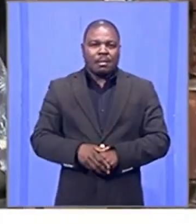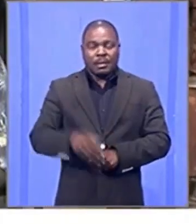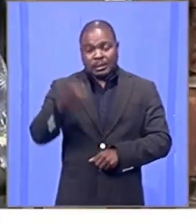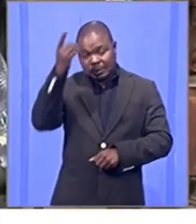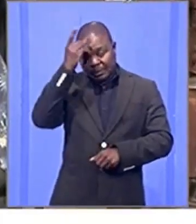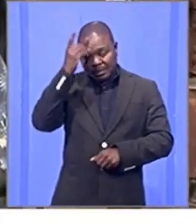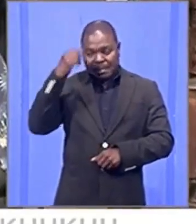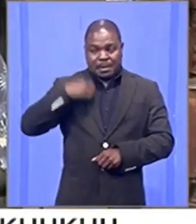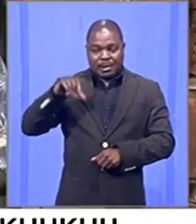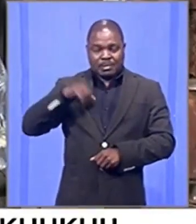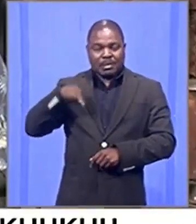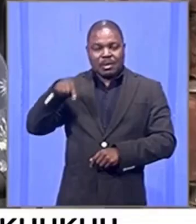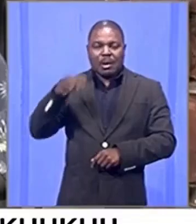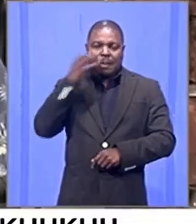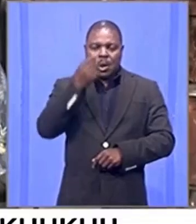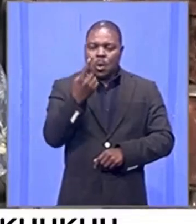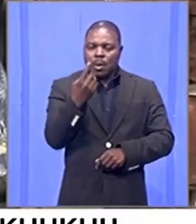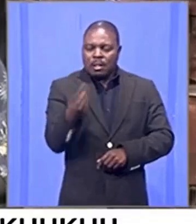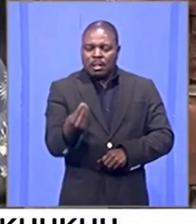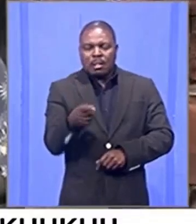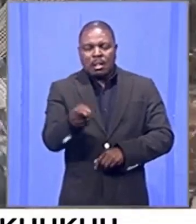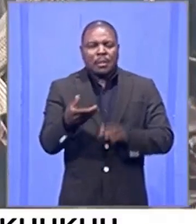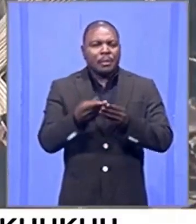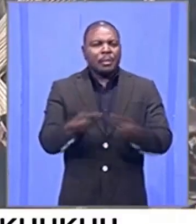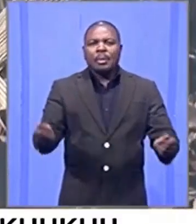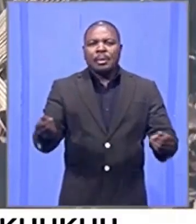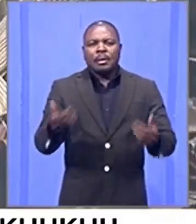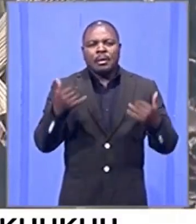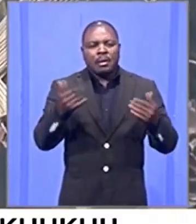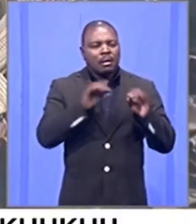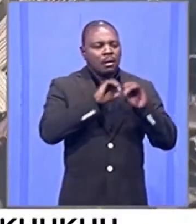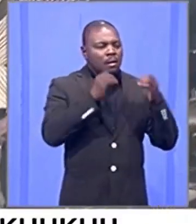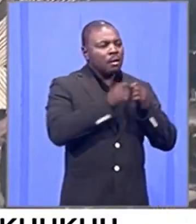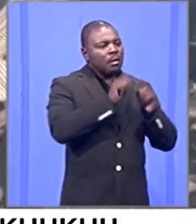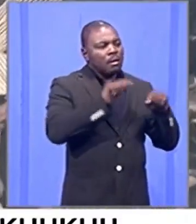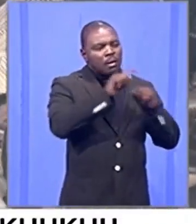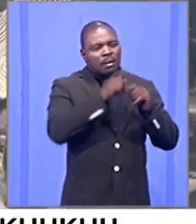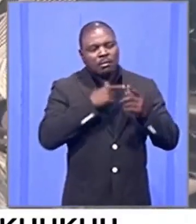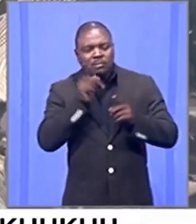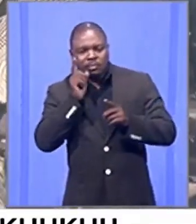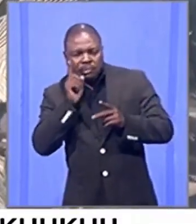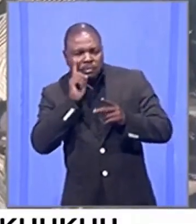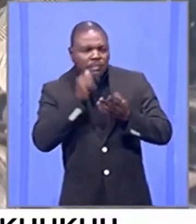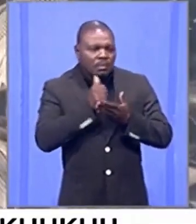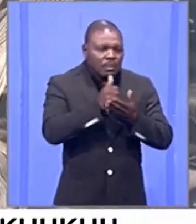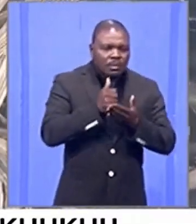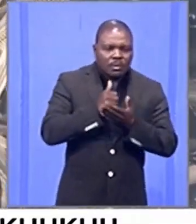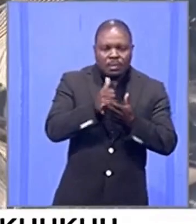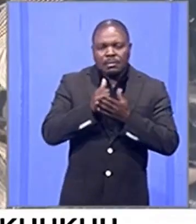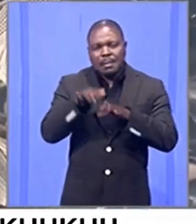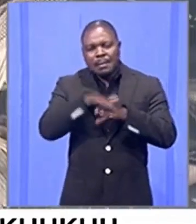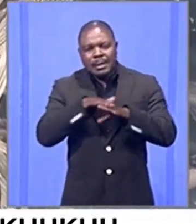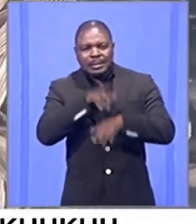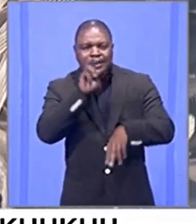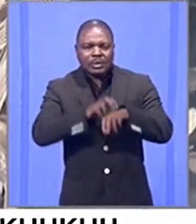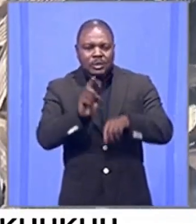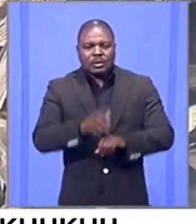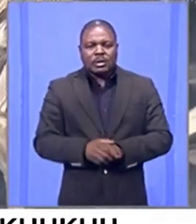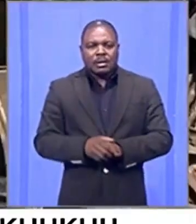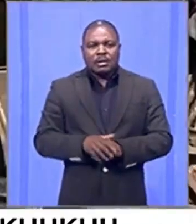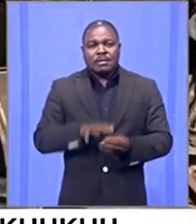wa eThekwini o re ngwana o ntse a nyametse. Mekgatlo ya dithuso e ntse e etsa ditlhophiso tsa ditlhoko tsa motheo. Malapa